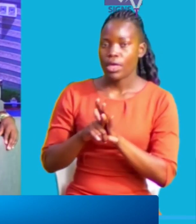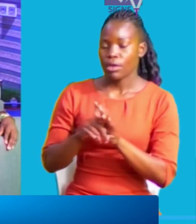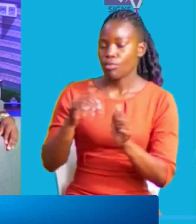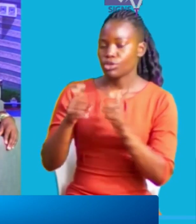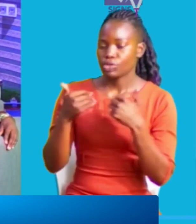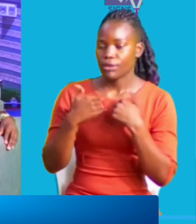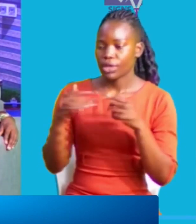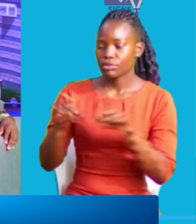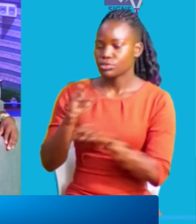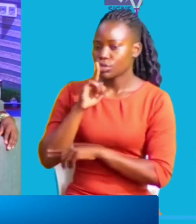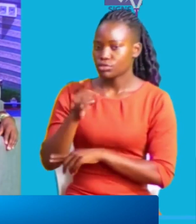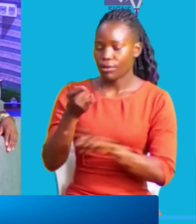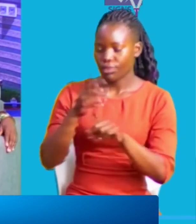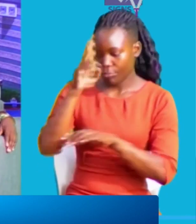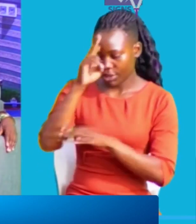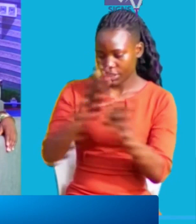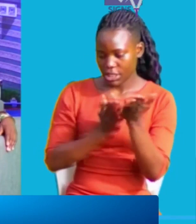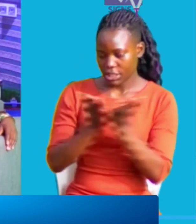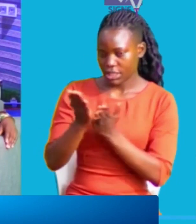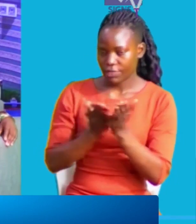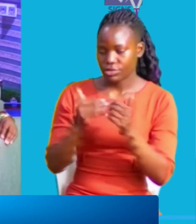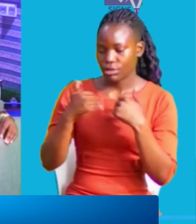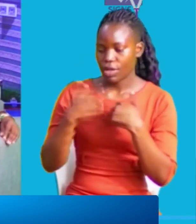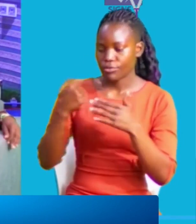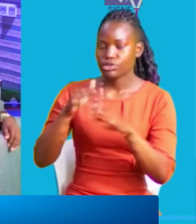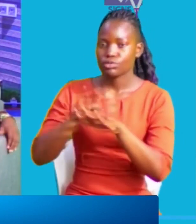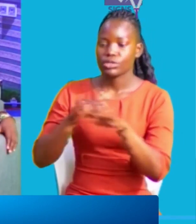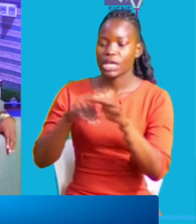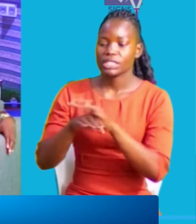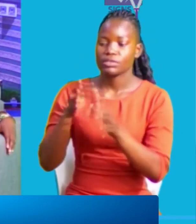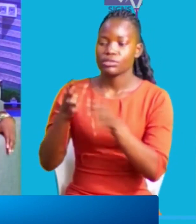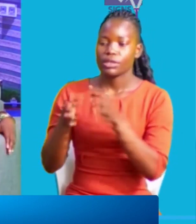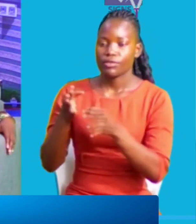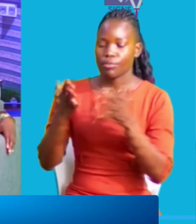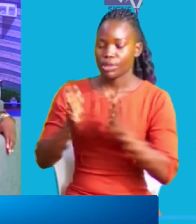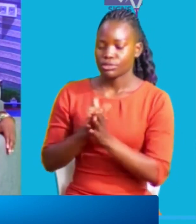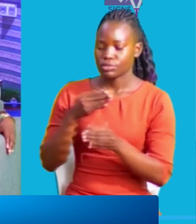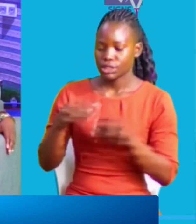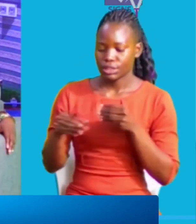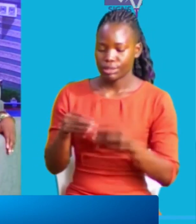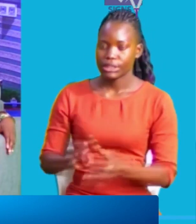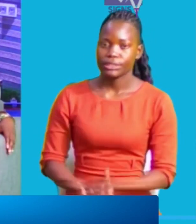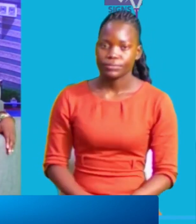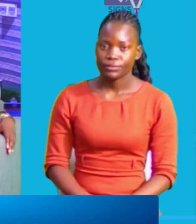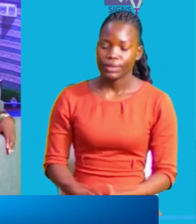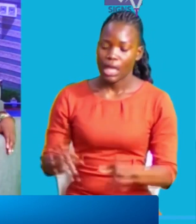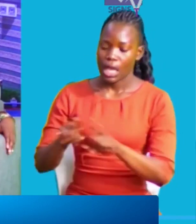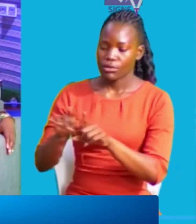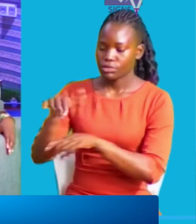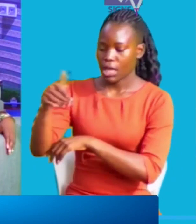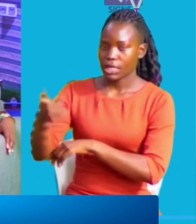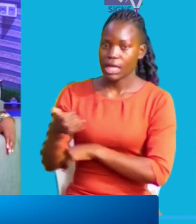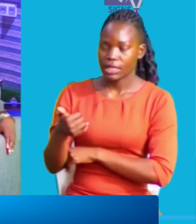sure that from a police service point of view, there is proper access to justice for people with disabilities. And also